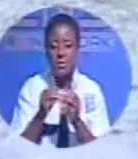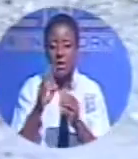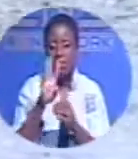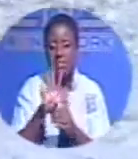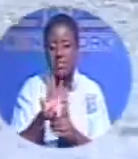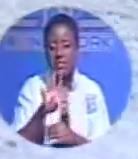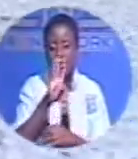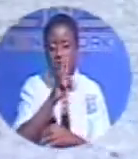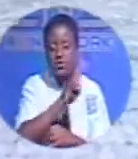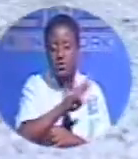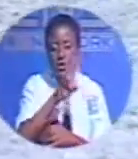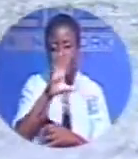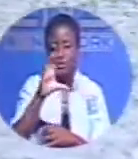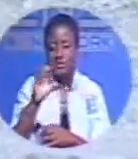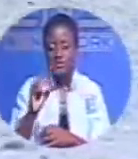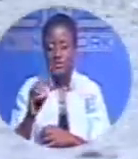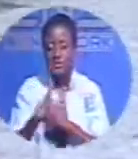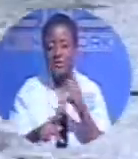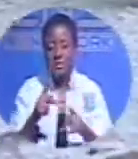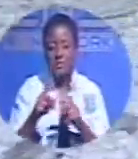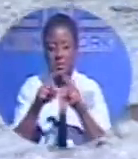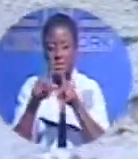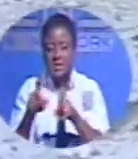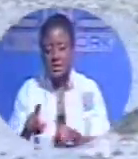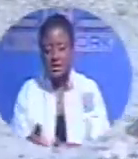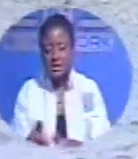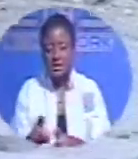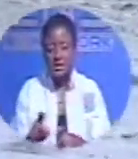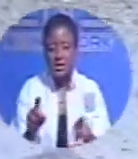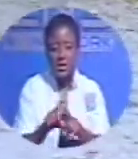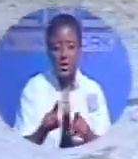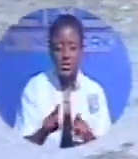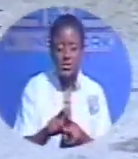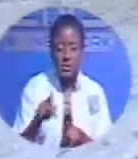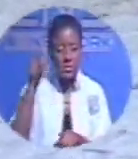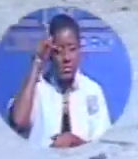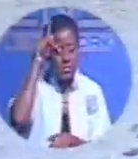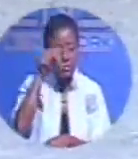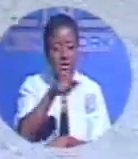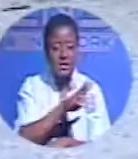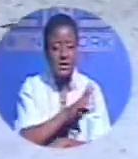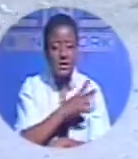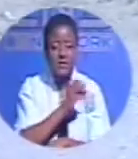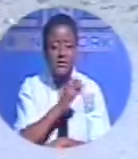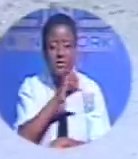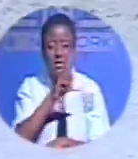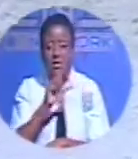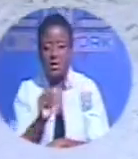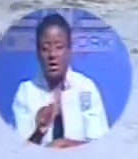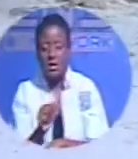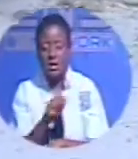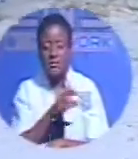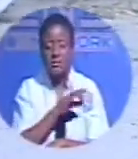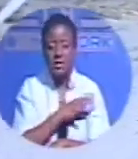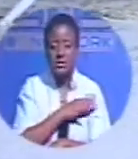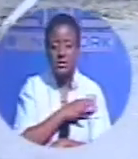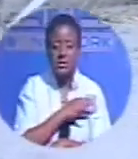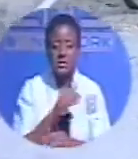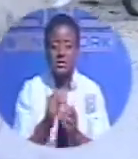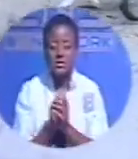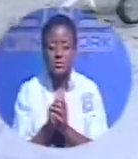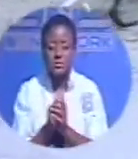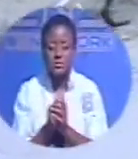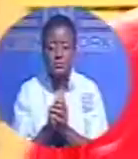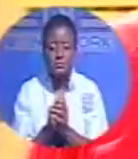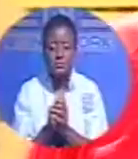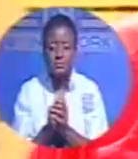Also, there was Percy Vola Francis, leader of the South Saxons organization and the Masons Edition community. The